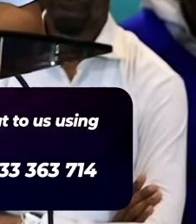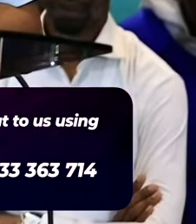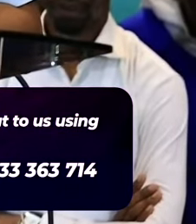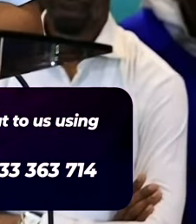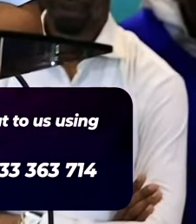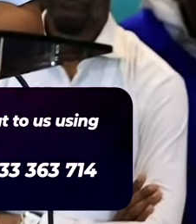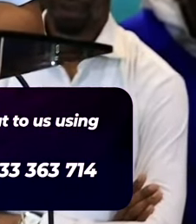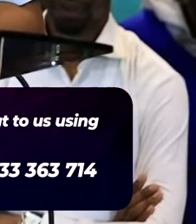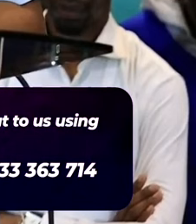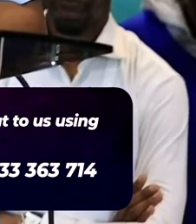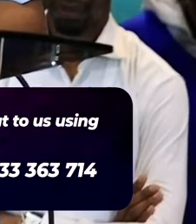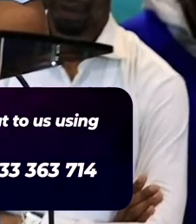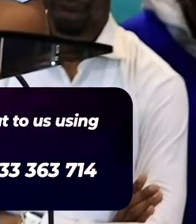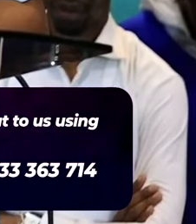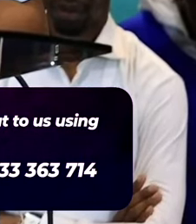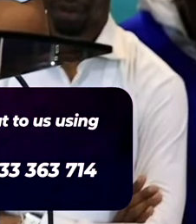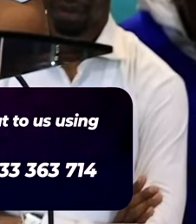Satan is wicked.